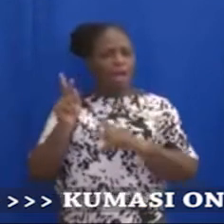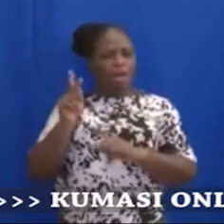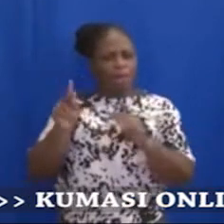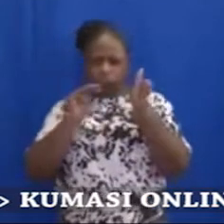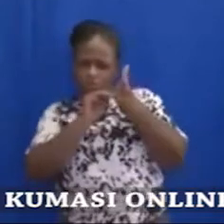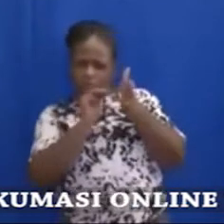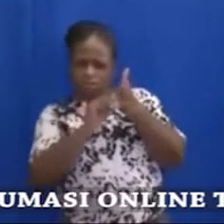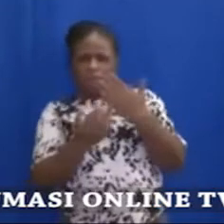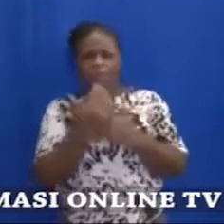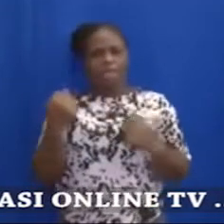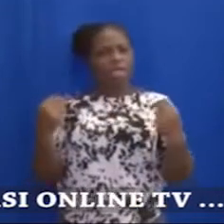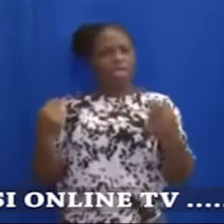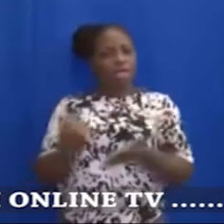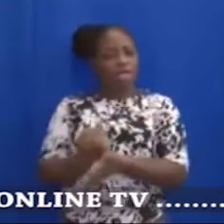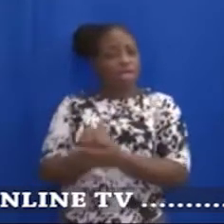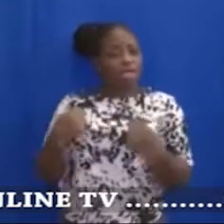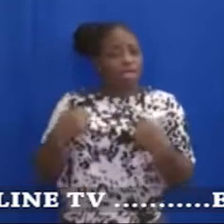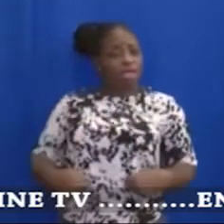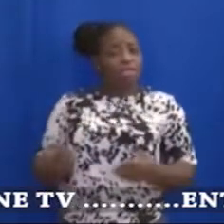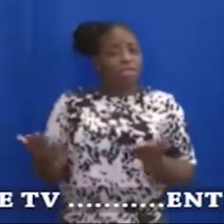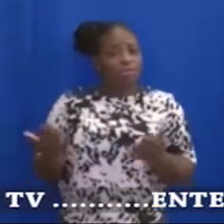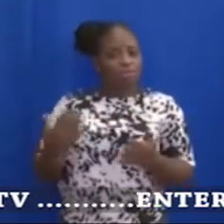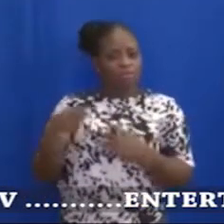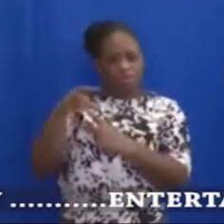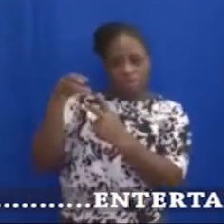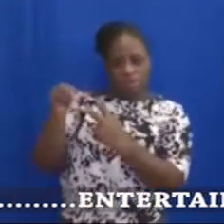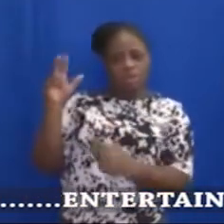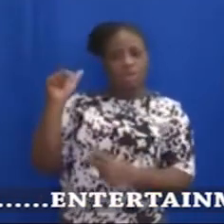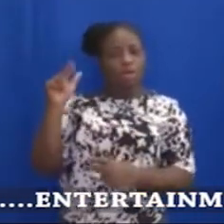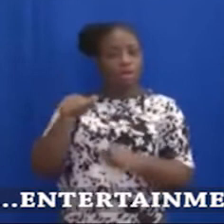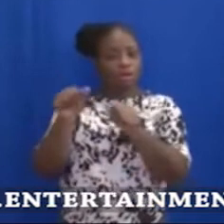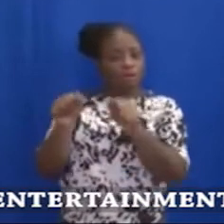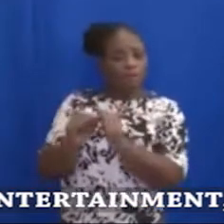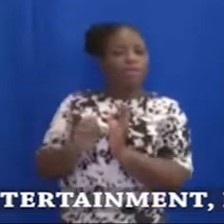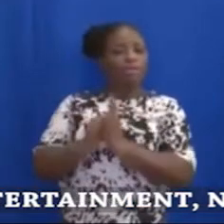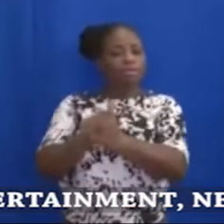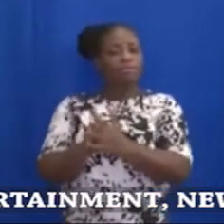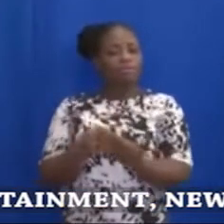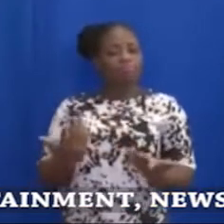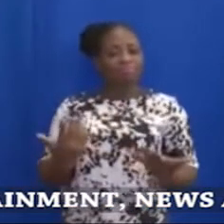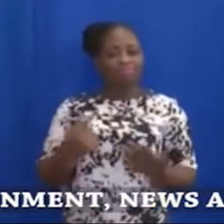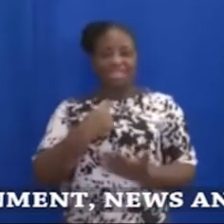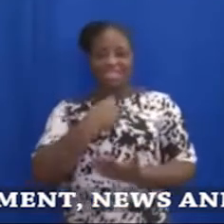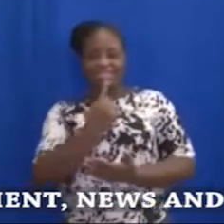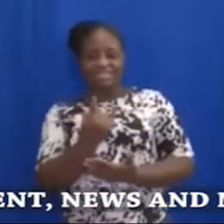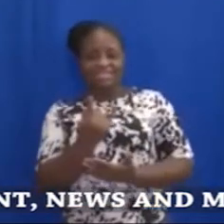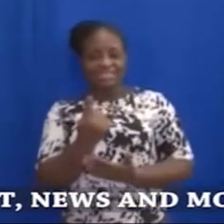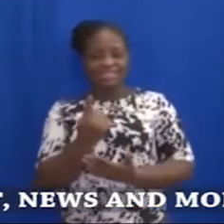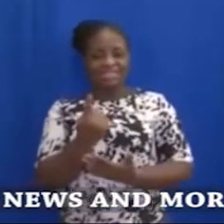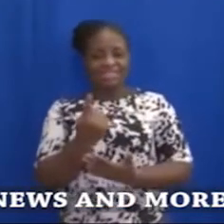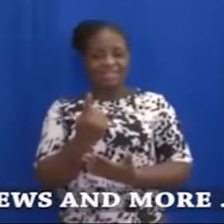selected areas of Accra, for example, to which I referred optimistically in update number